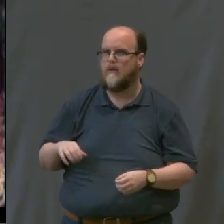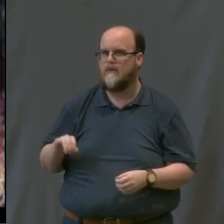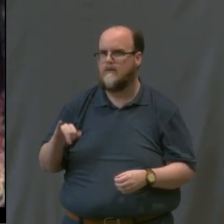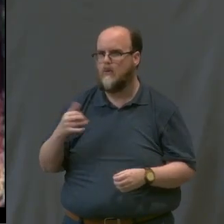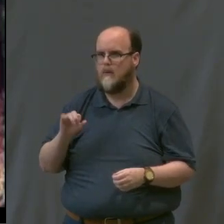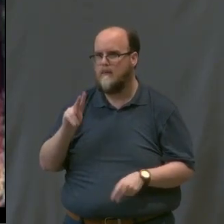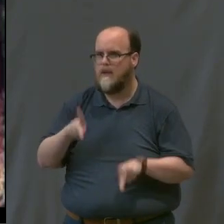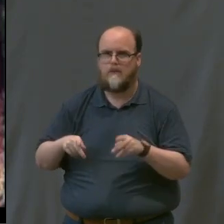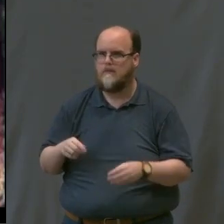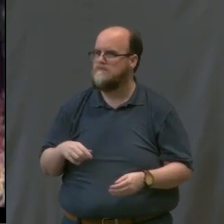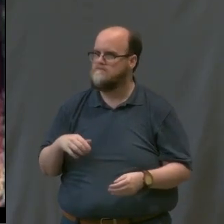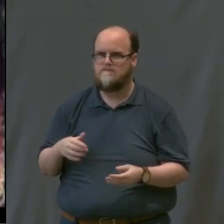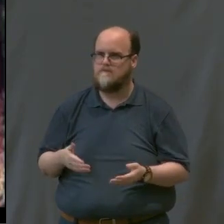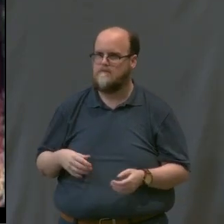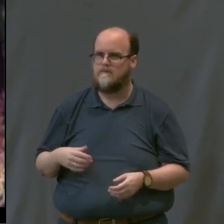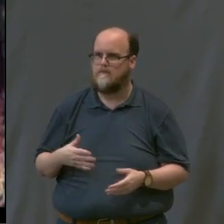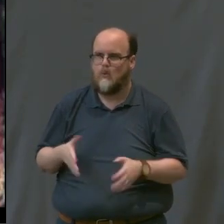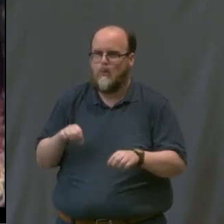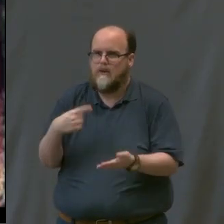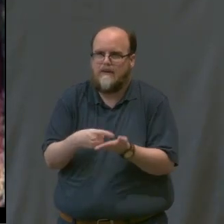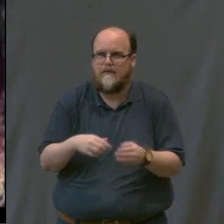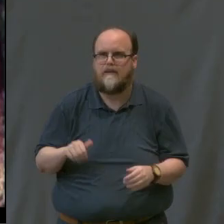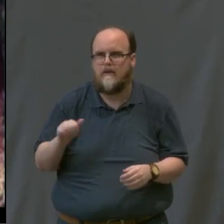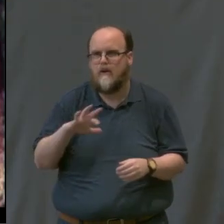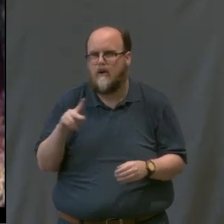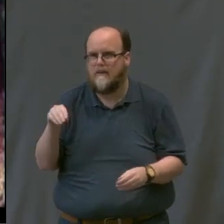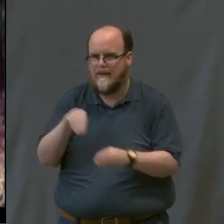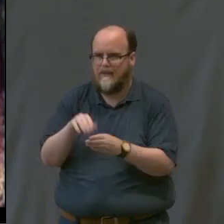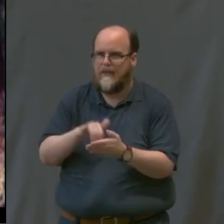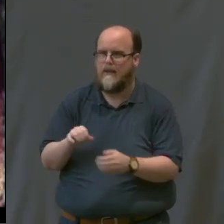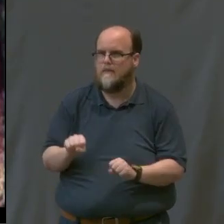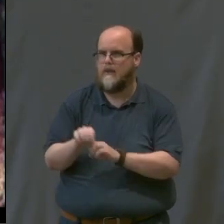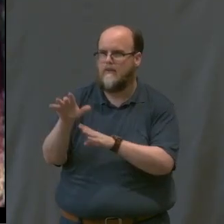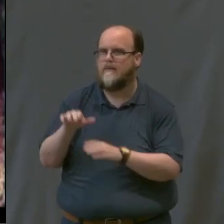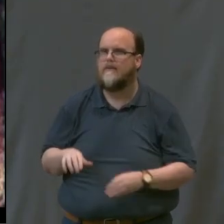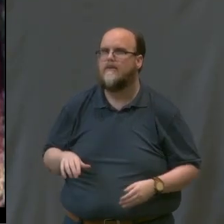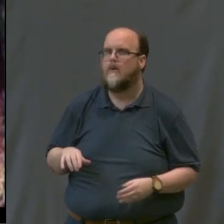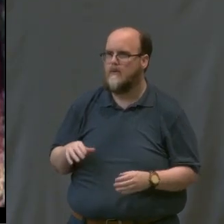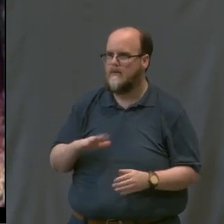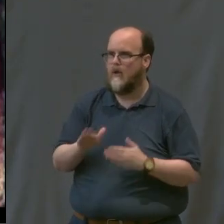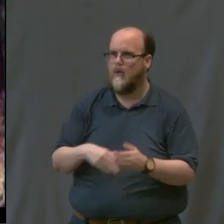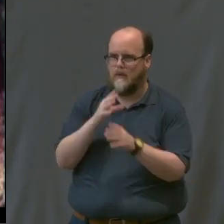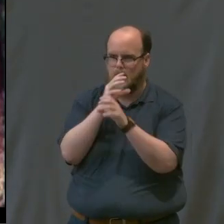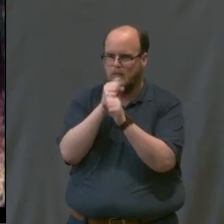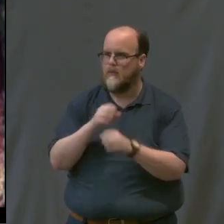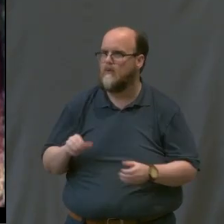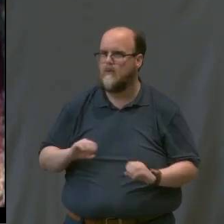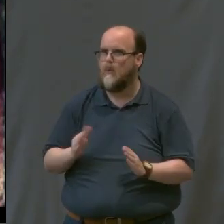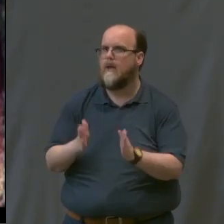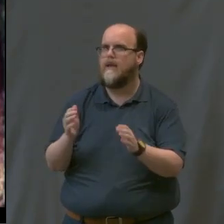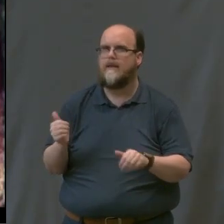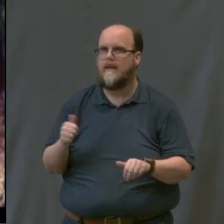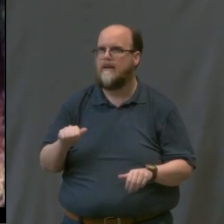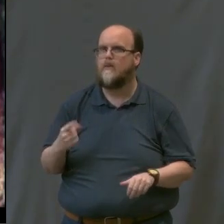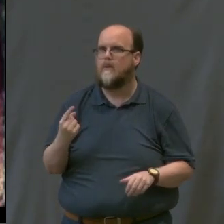possibly being in this mountain. So it's crickets, it's total silence, and there's no way anyone's ever going to